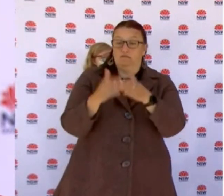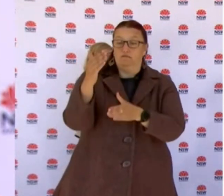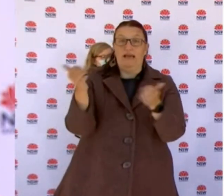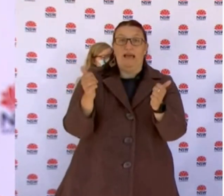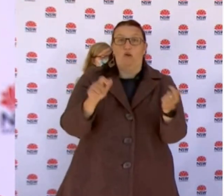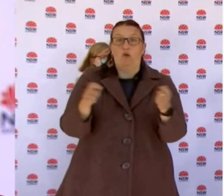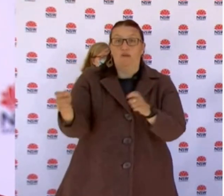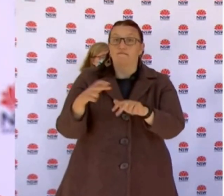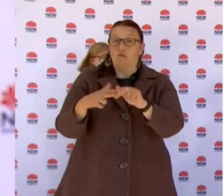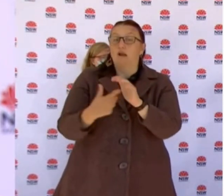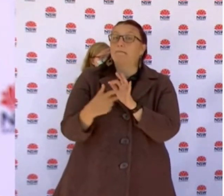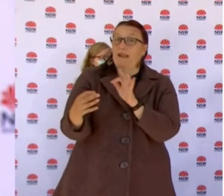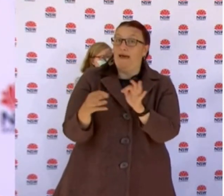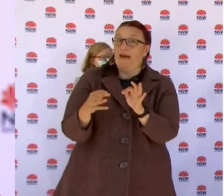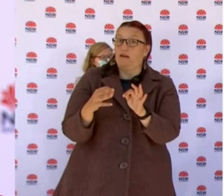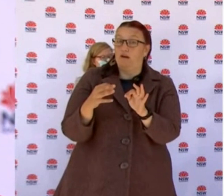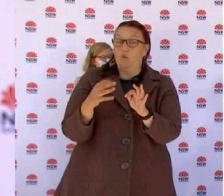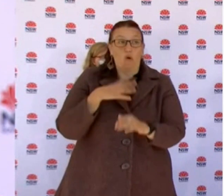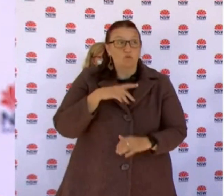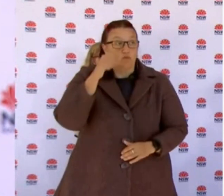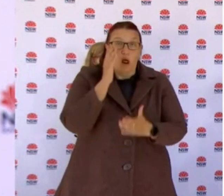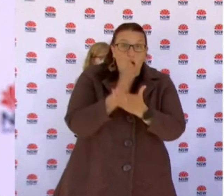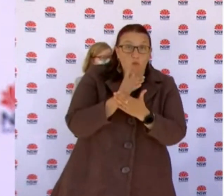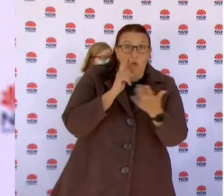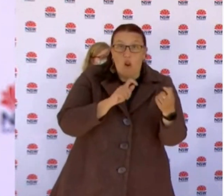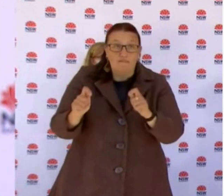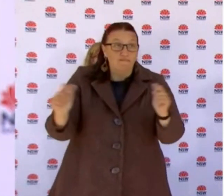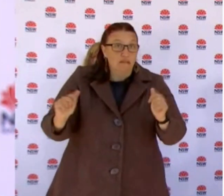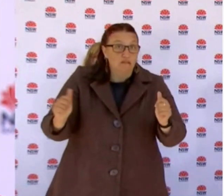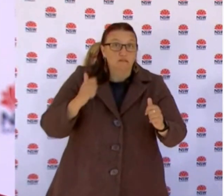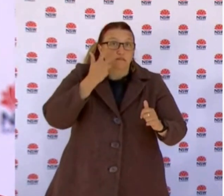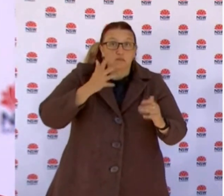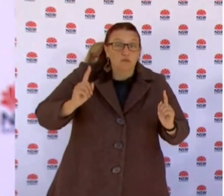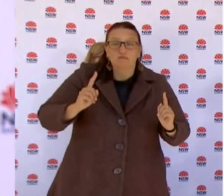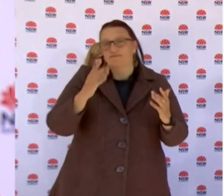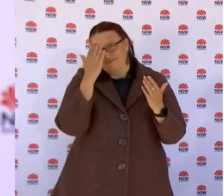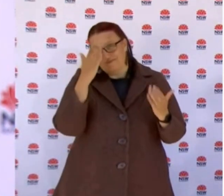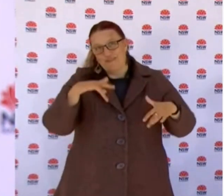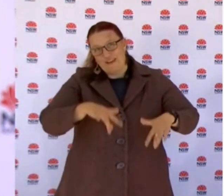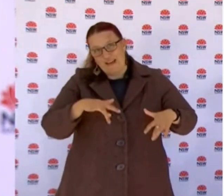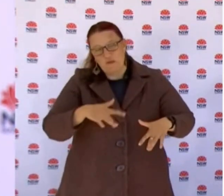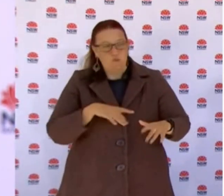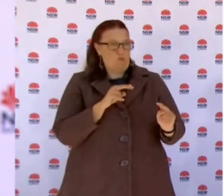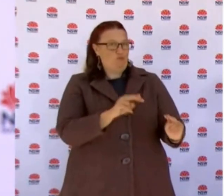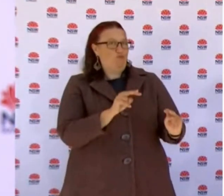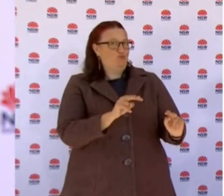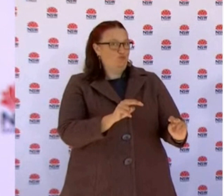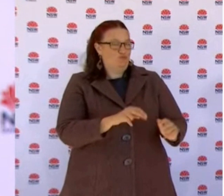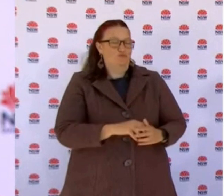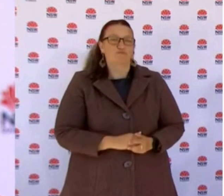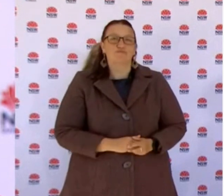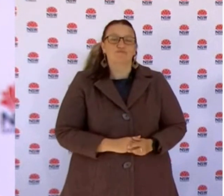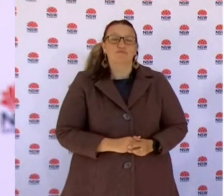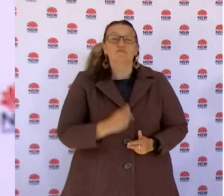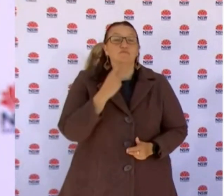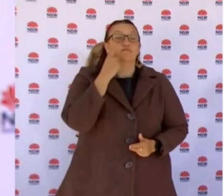you with certainty is that the next couple of days will be absolutely critical in allowing our health experts to collate the